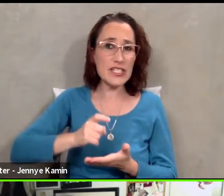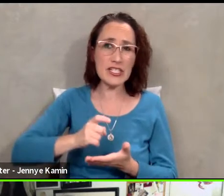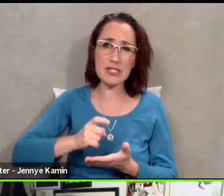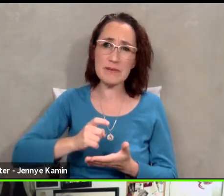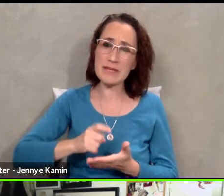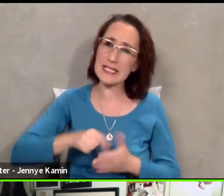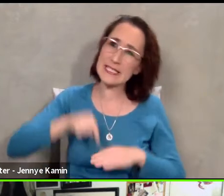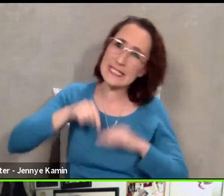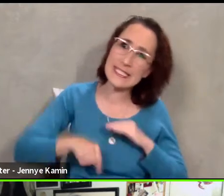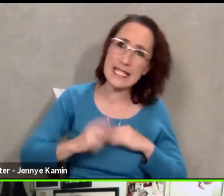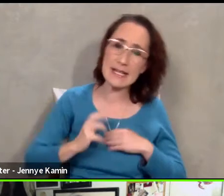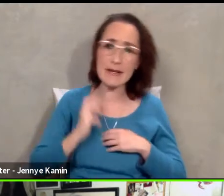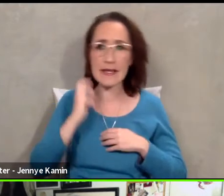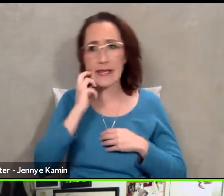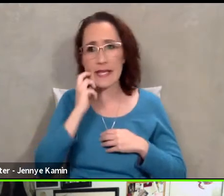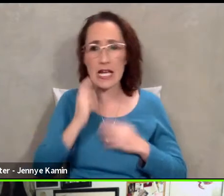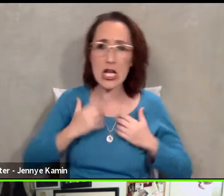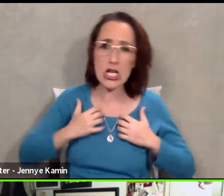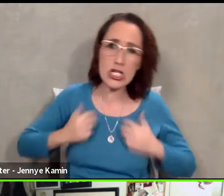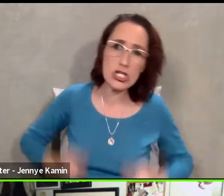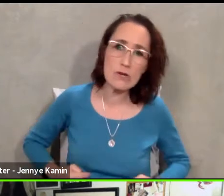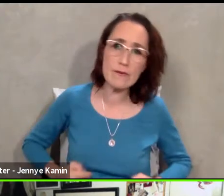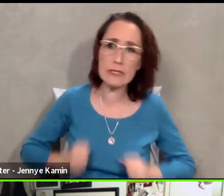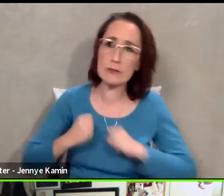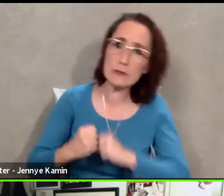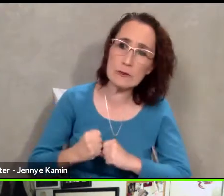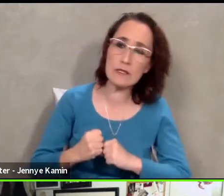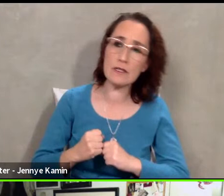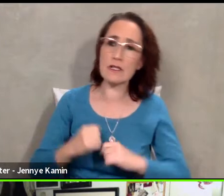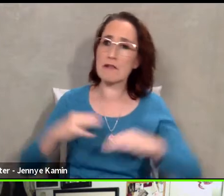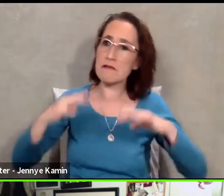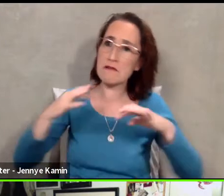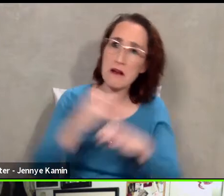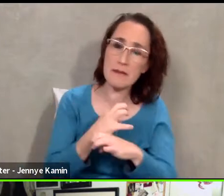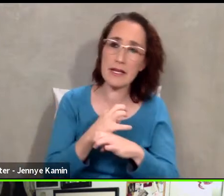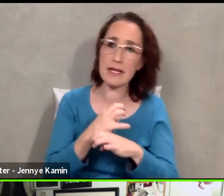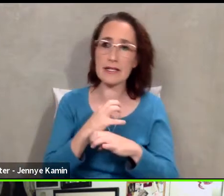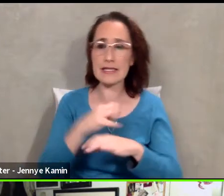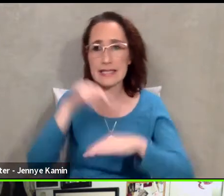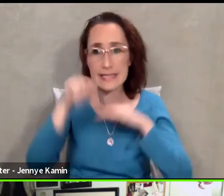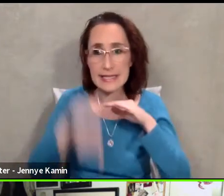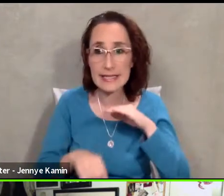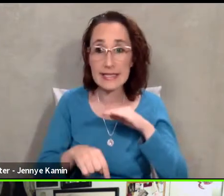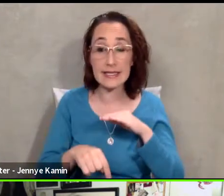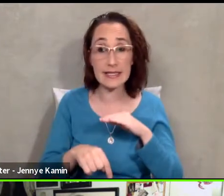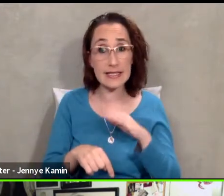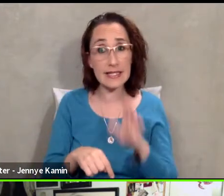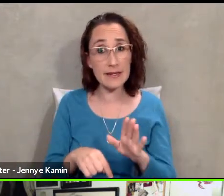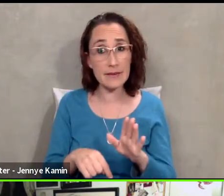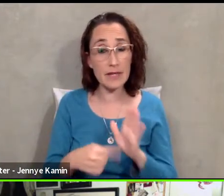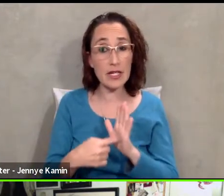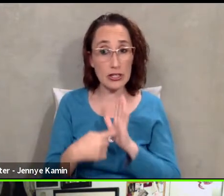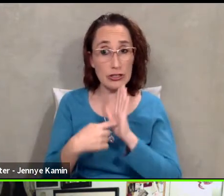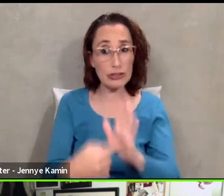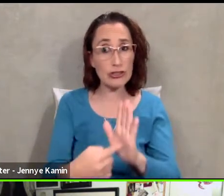human and fraught and complicated as any person deserves to be portrayed.